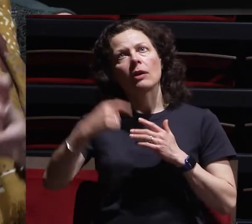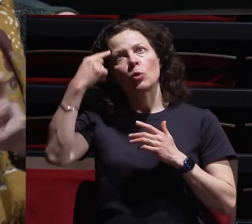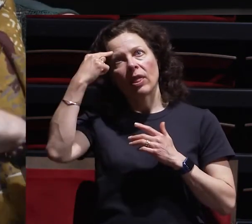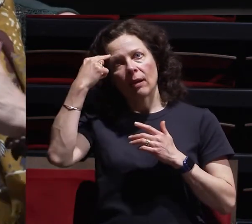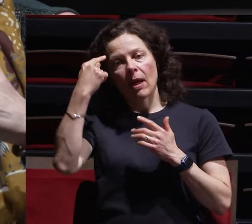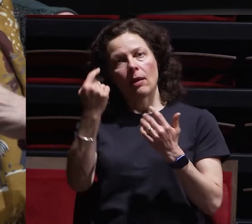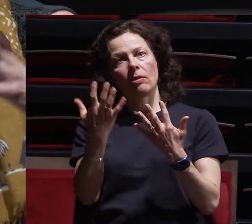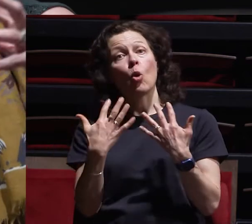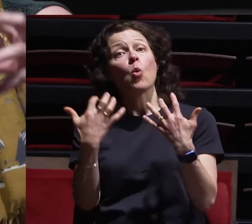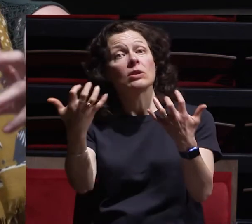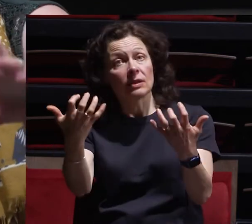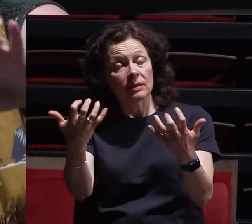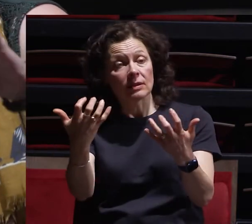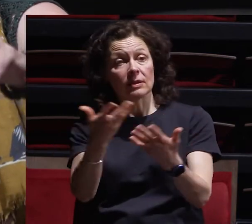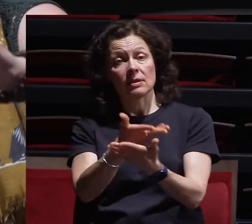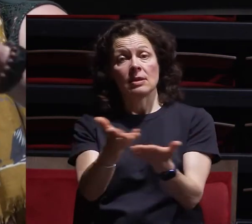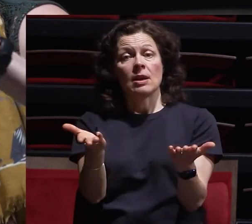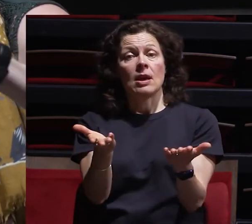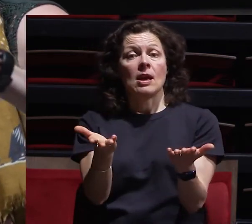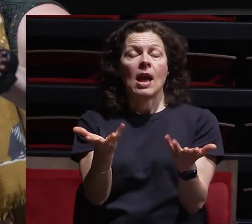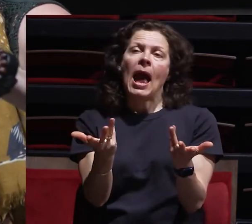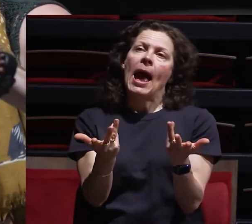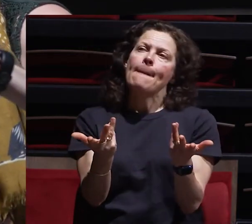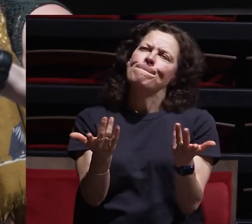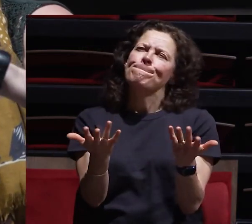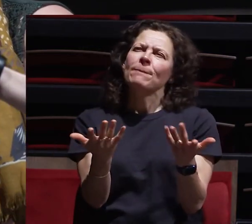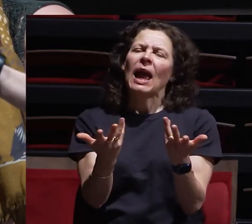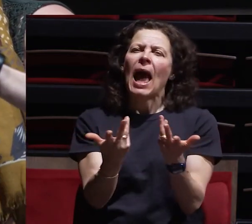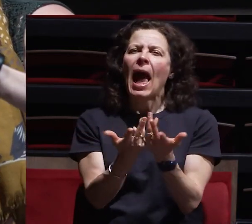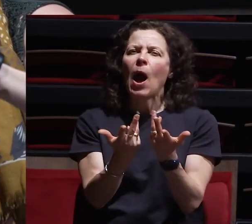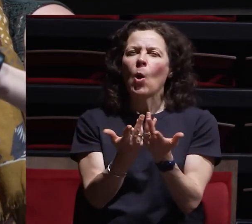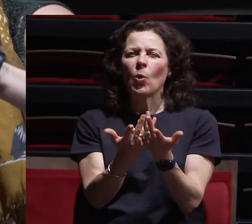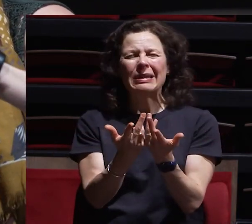Yeah, then you can begin to think about an audience and how, and